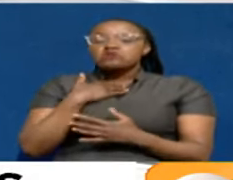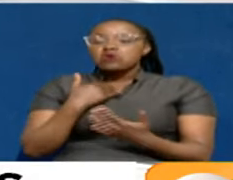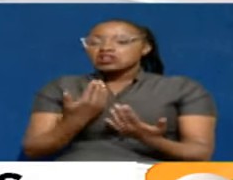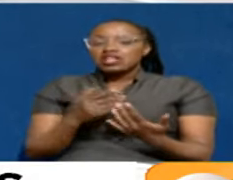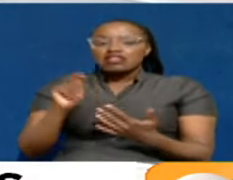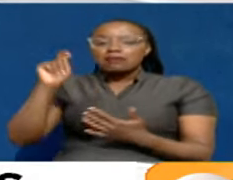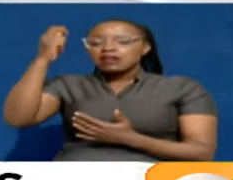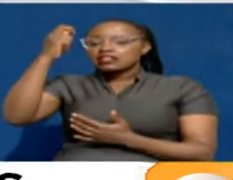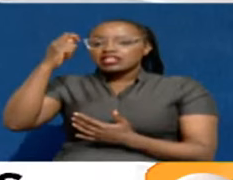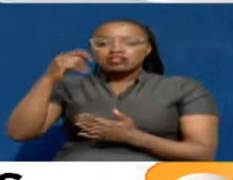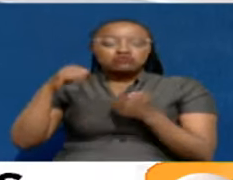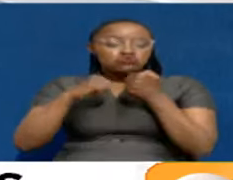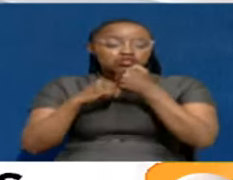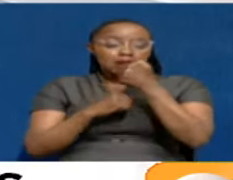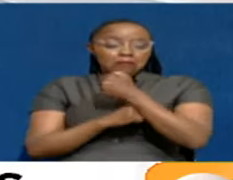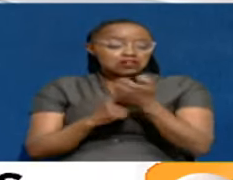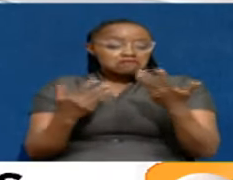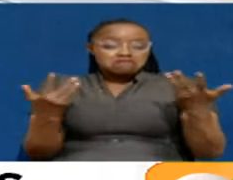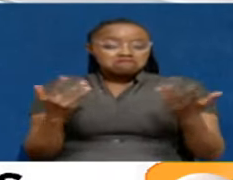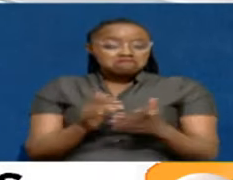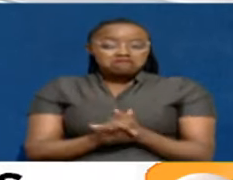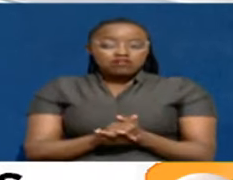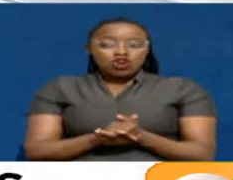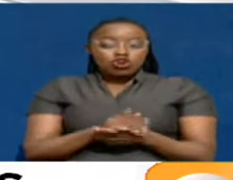for the president's endorsement?